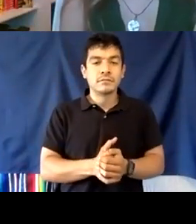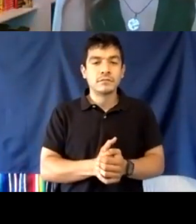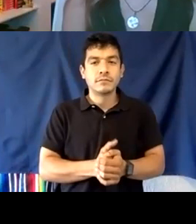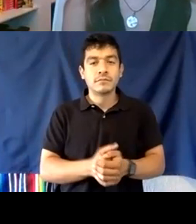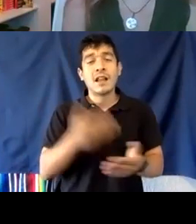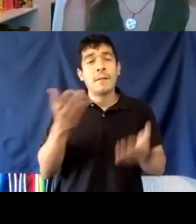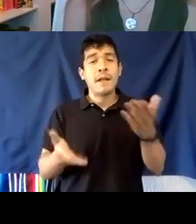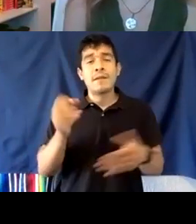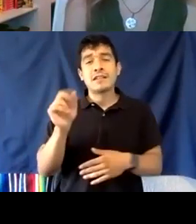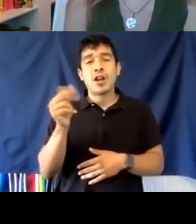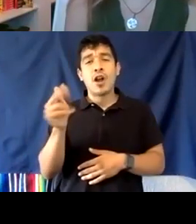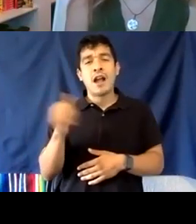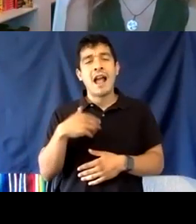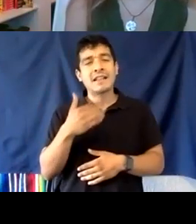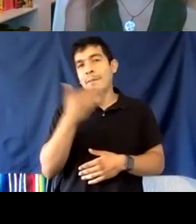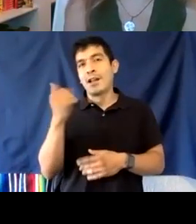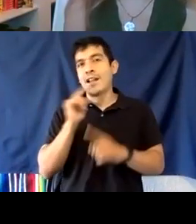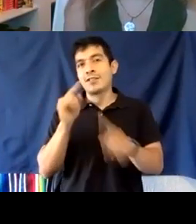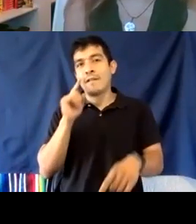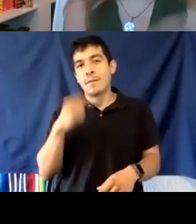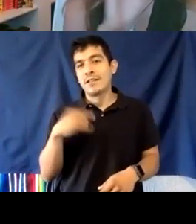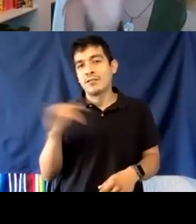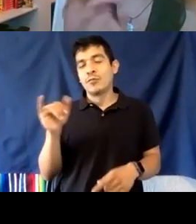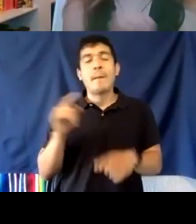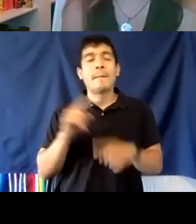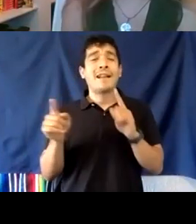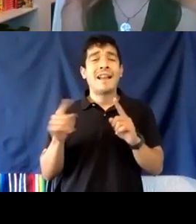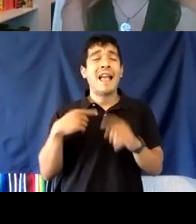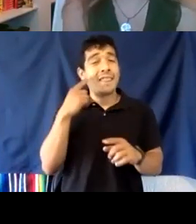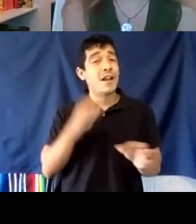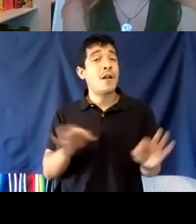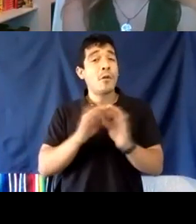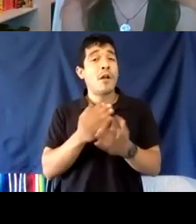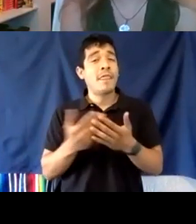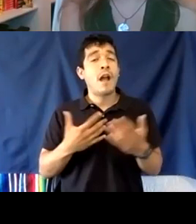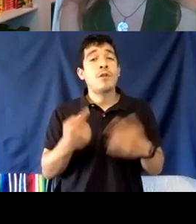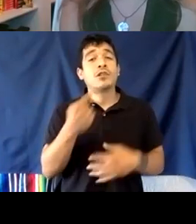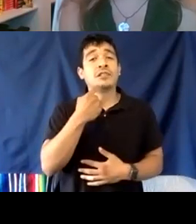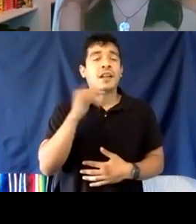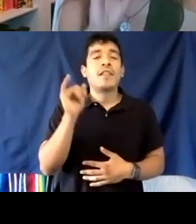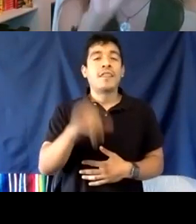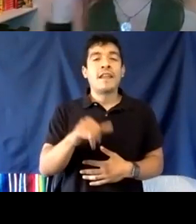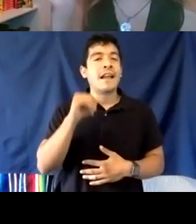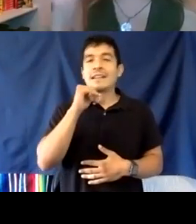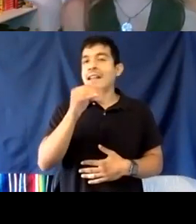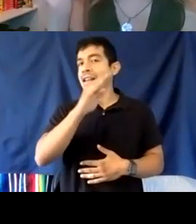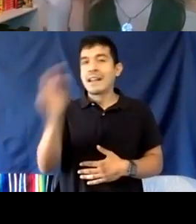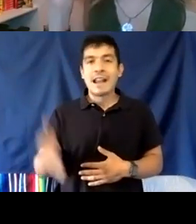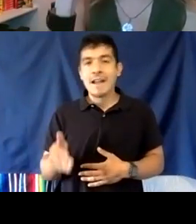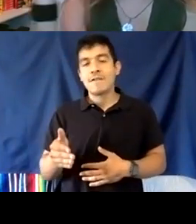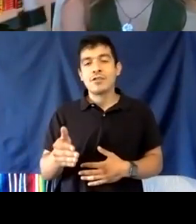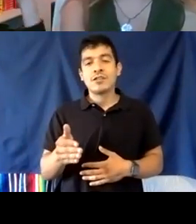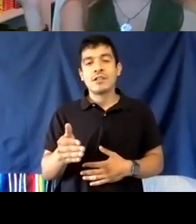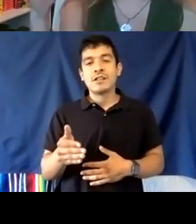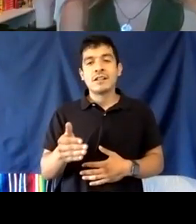I think Sahar probably has an answer to this one too, but the most important thing that I wanted to say was that it's never just